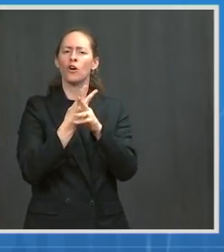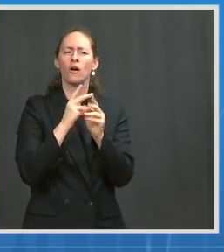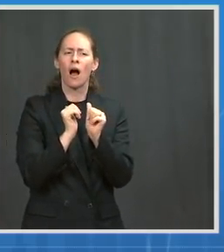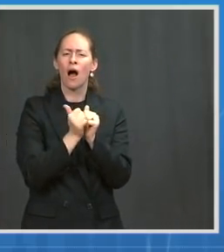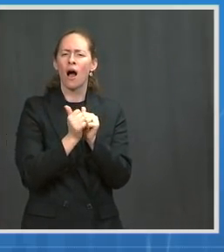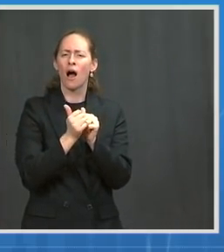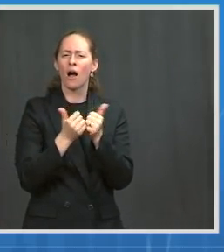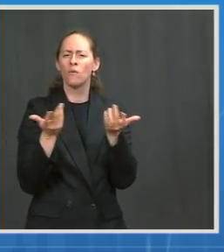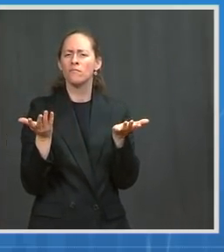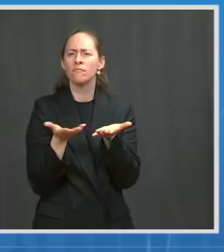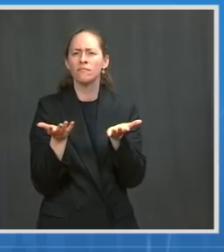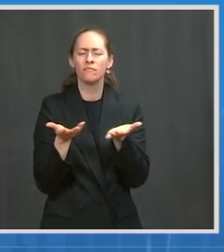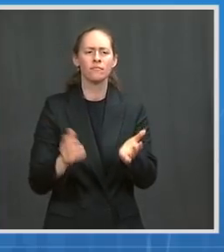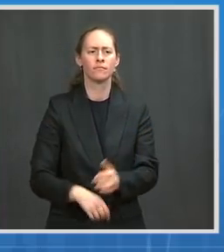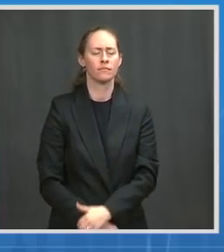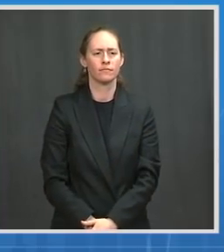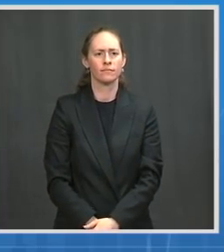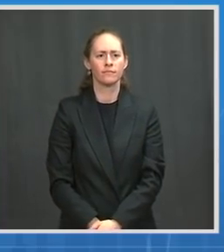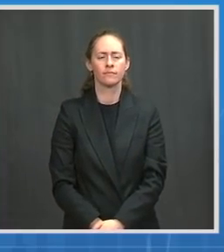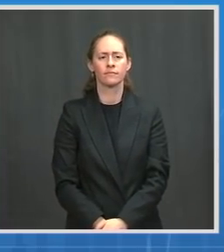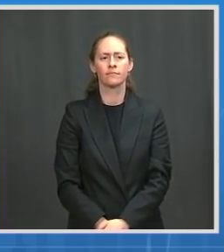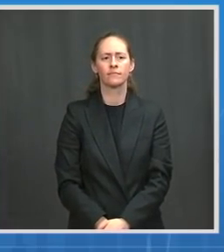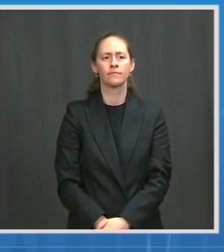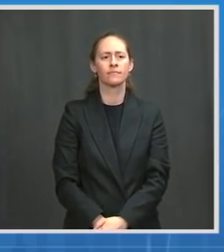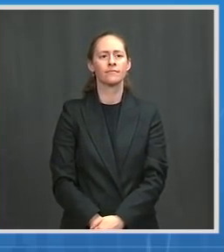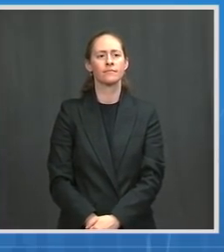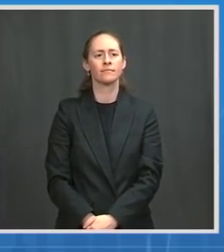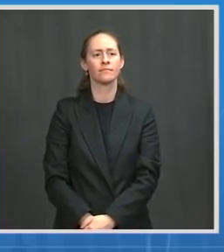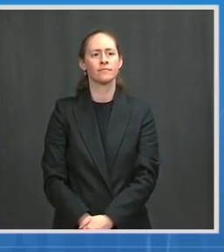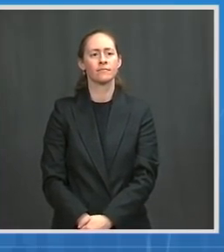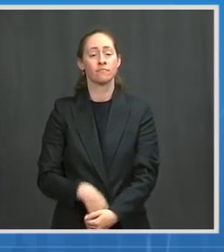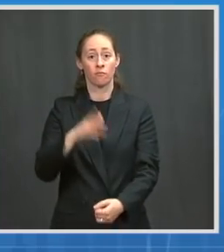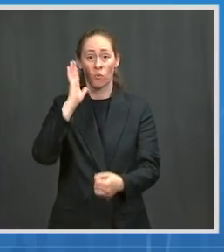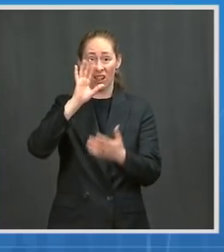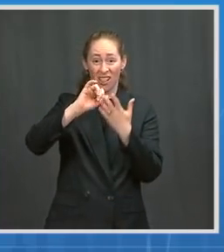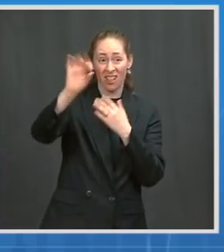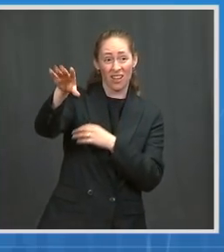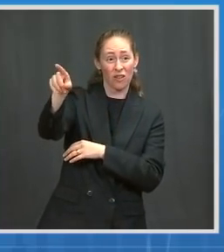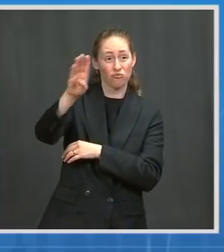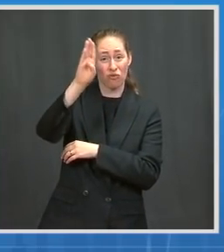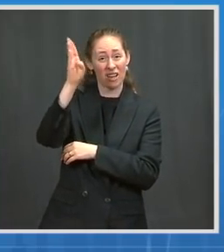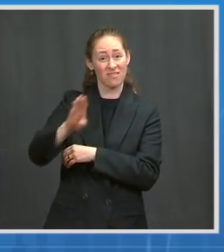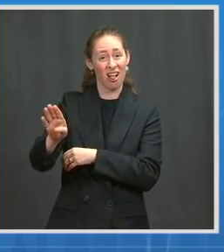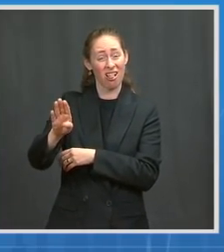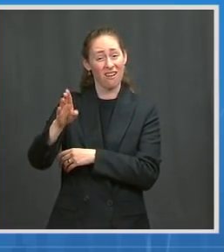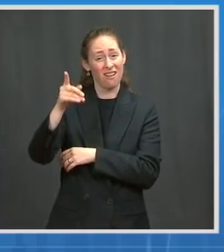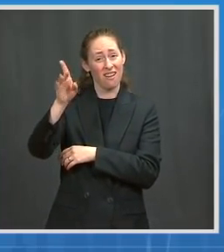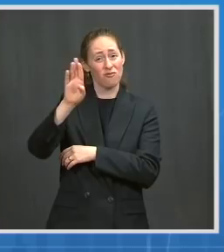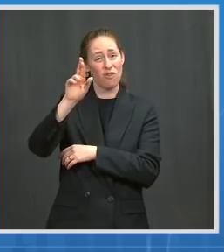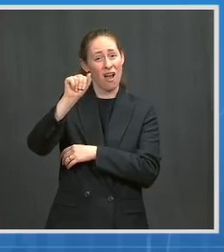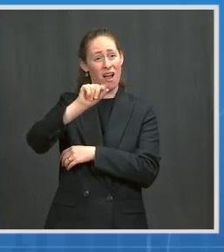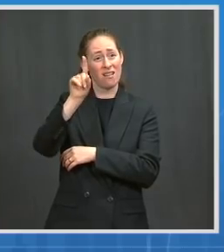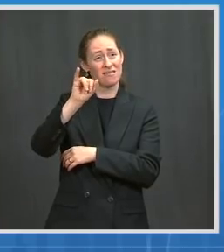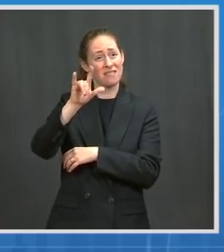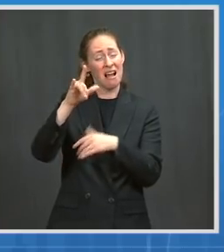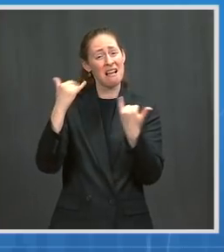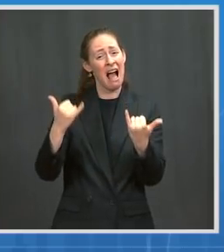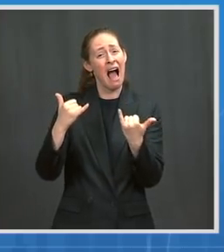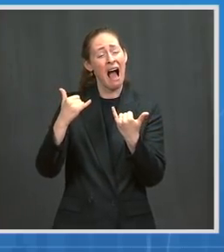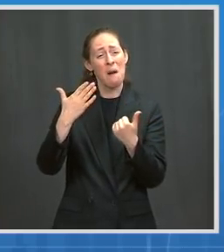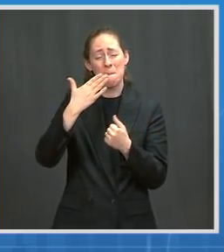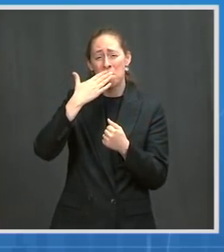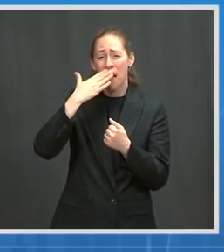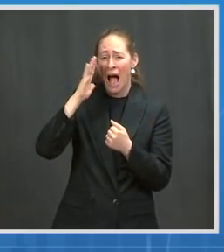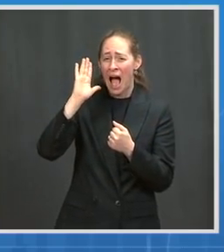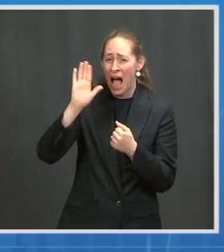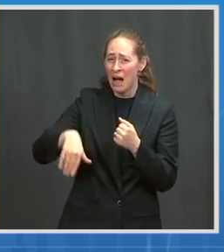if they will be shared the same way to Brazil. We know that Brazil is still like, the numbers are still very high,